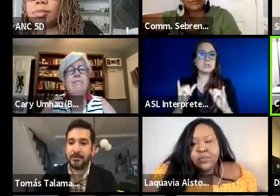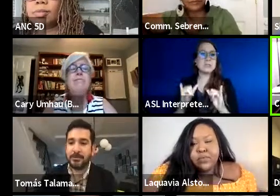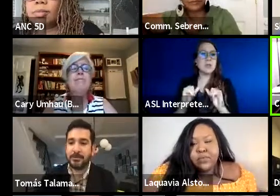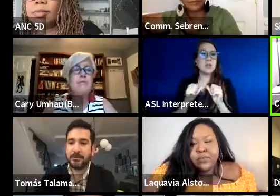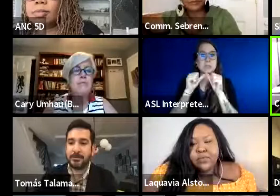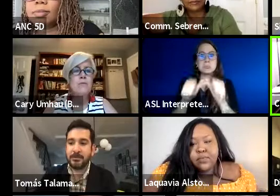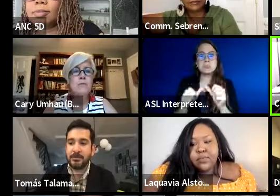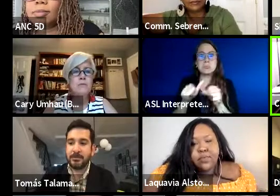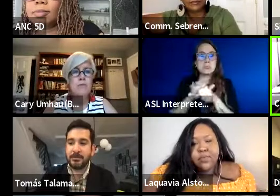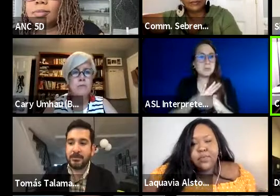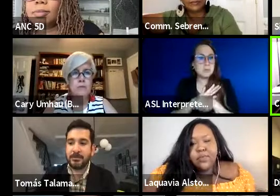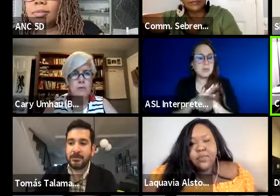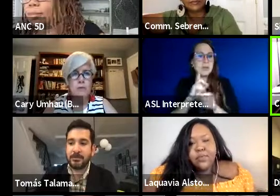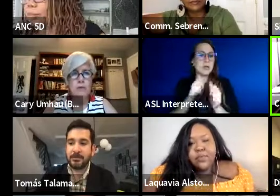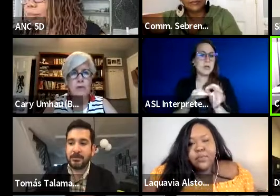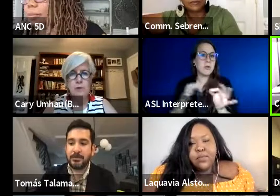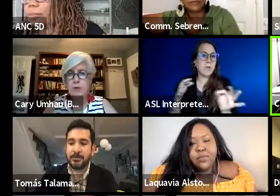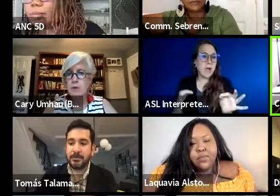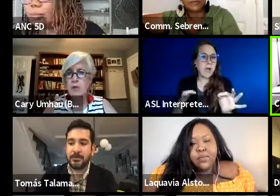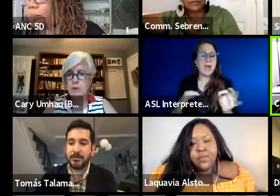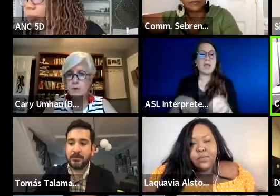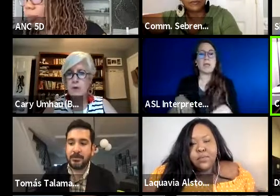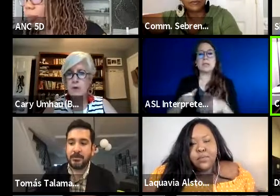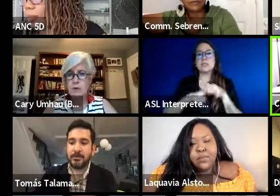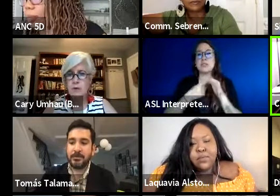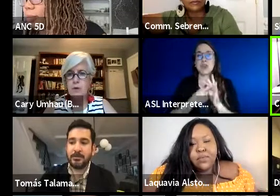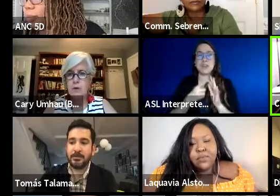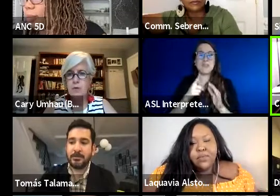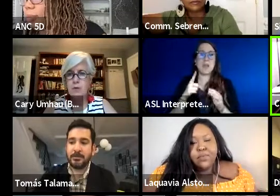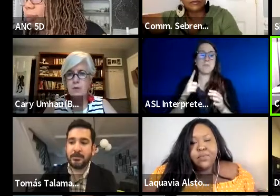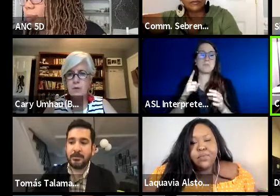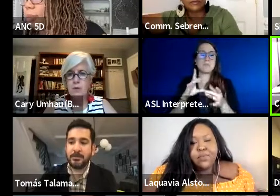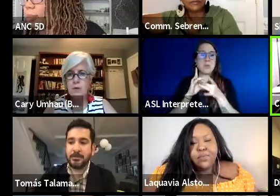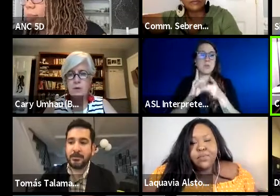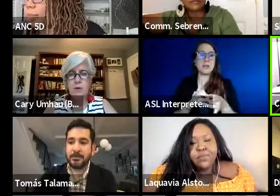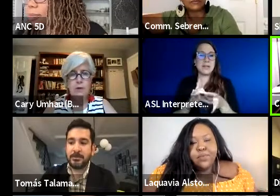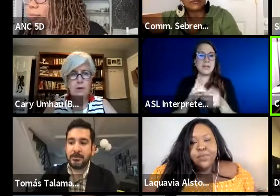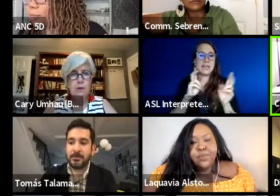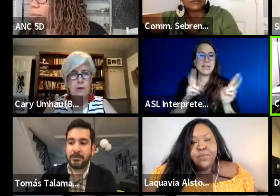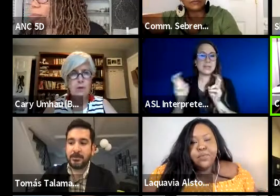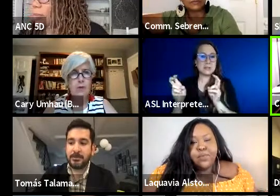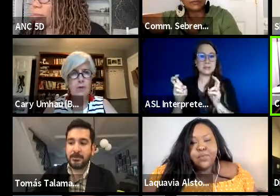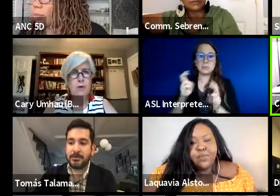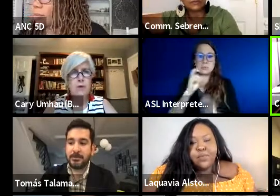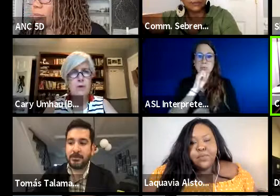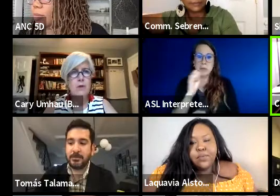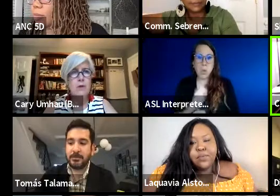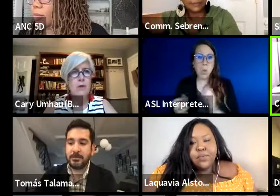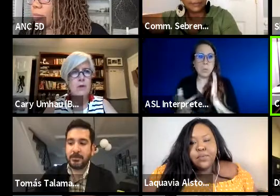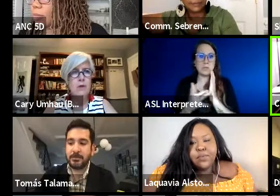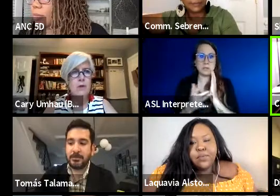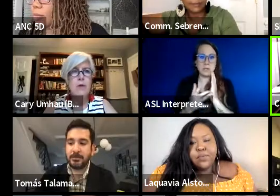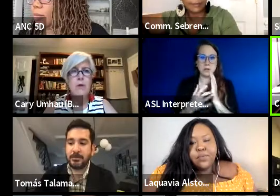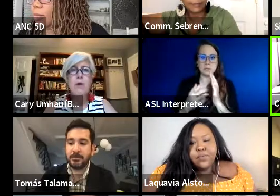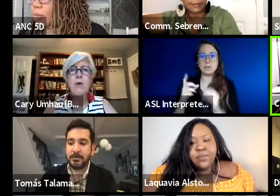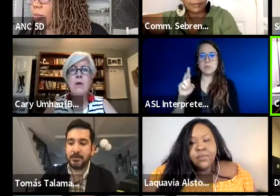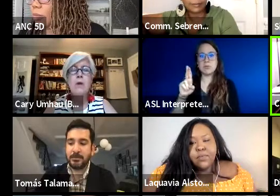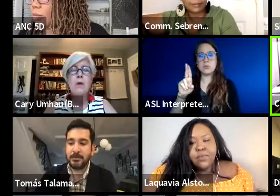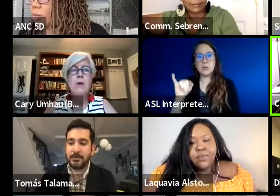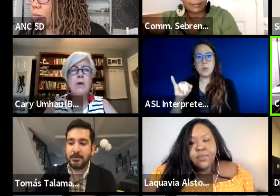pandemic that are stemming from related issues with the ancient technology that we're using with UI